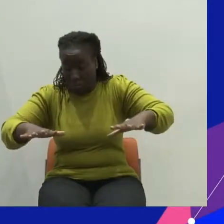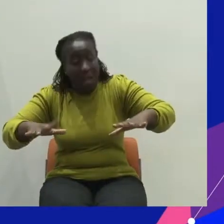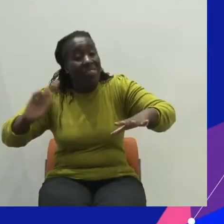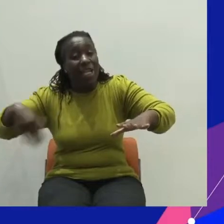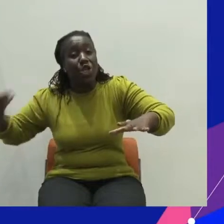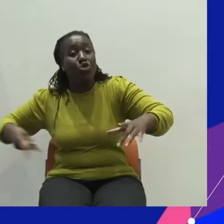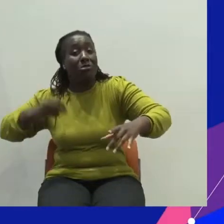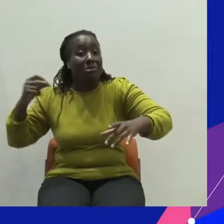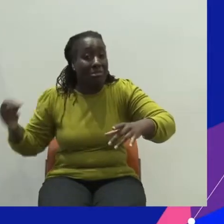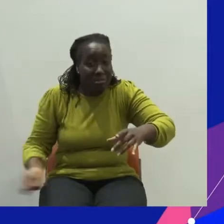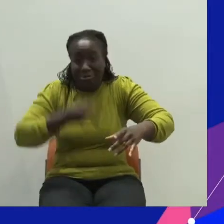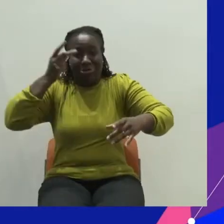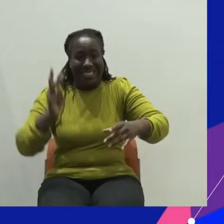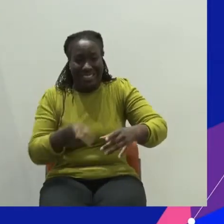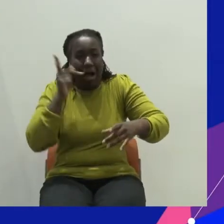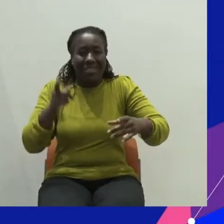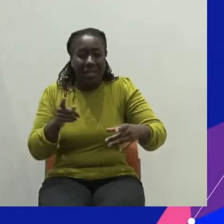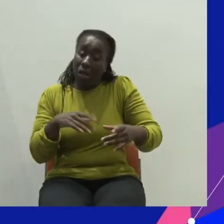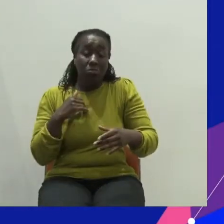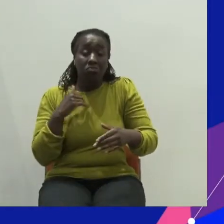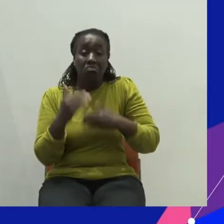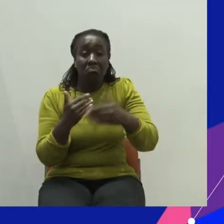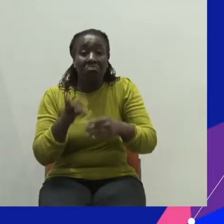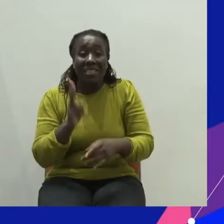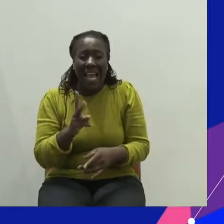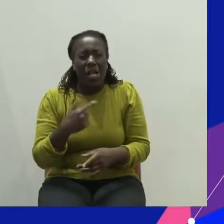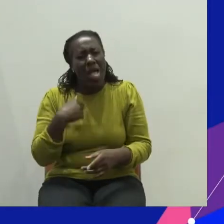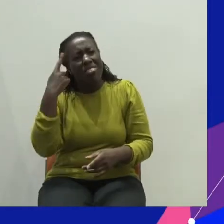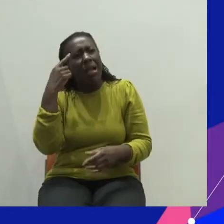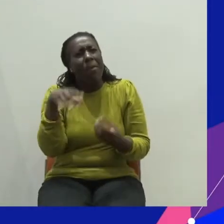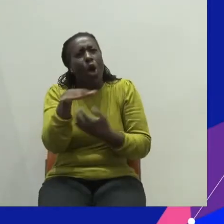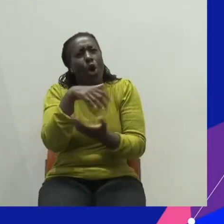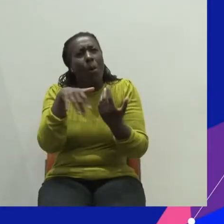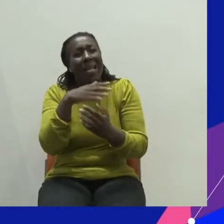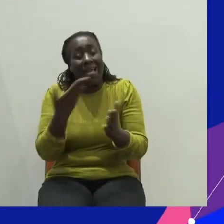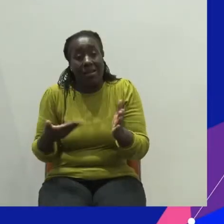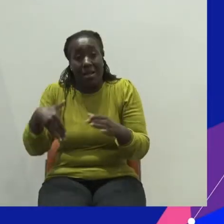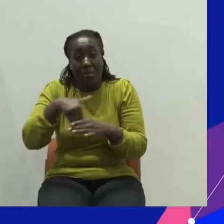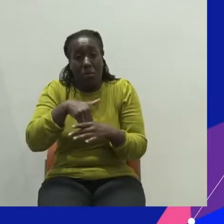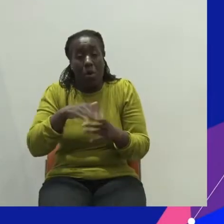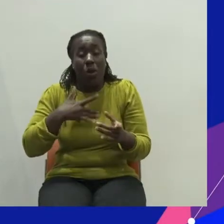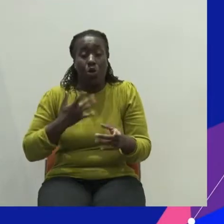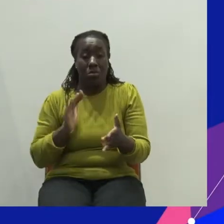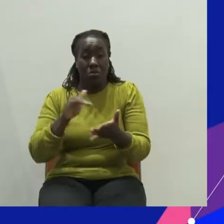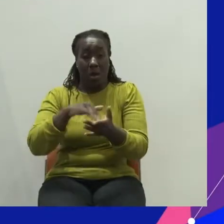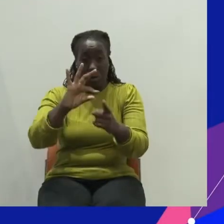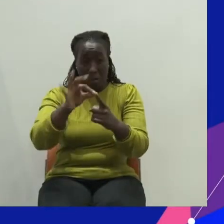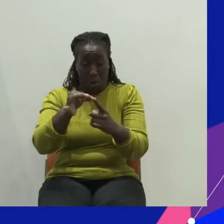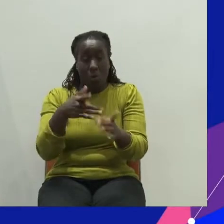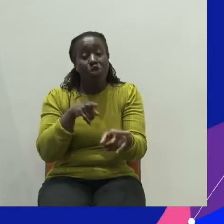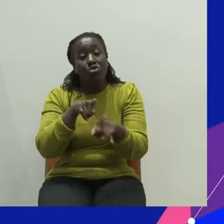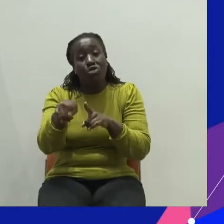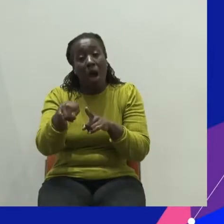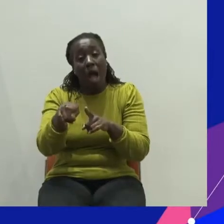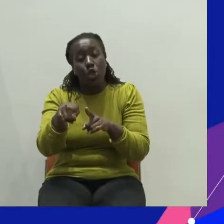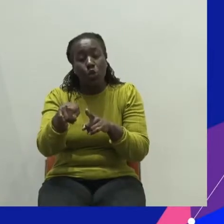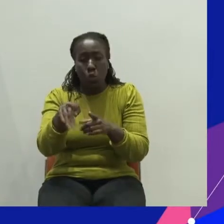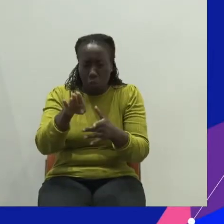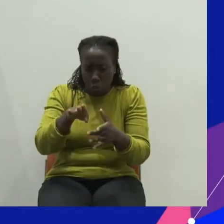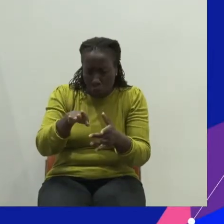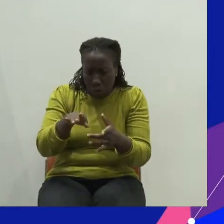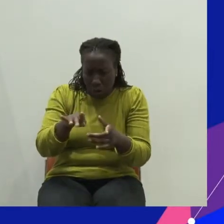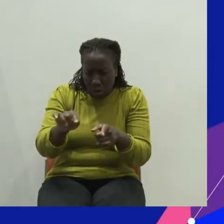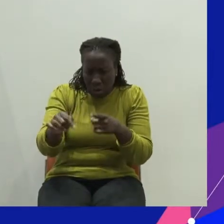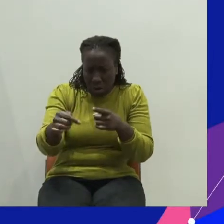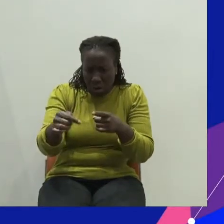So I think as we think about much more complicated inputs, when we get to the point where we're trying to address the waste